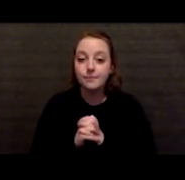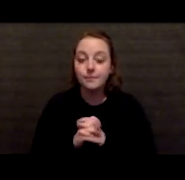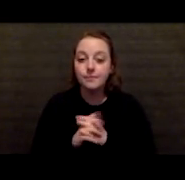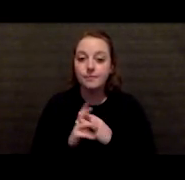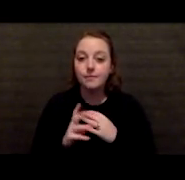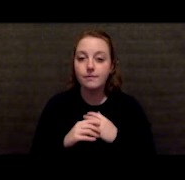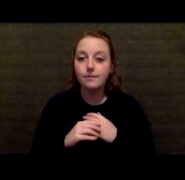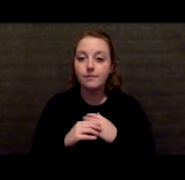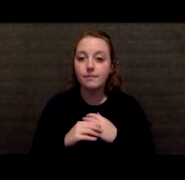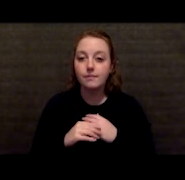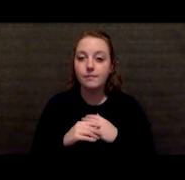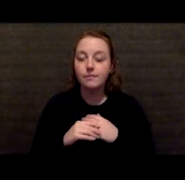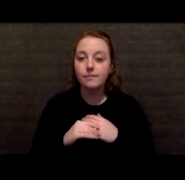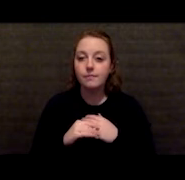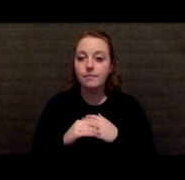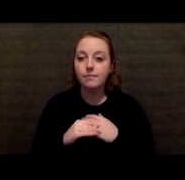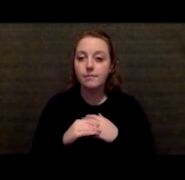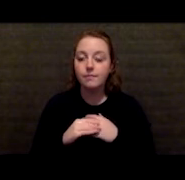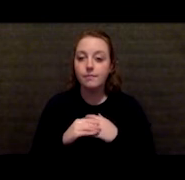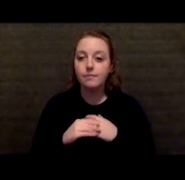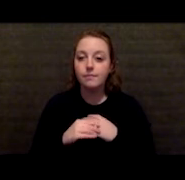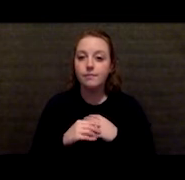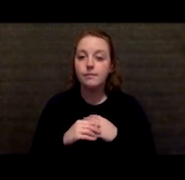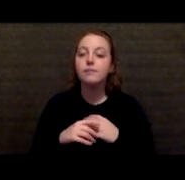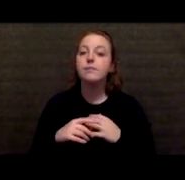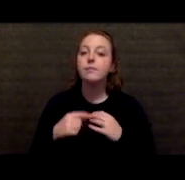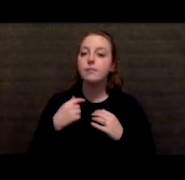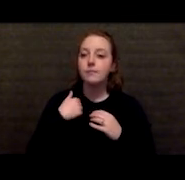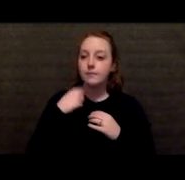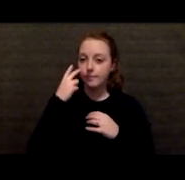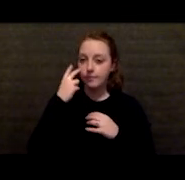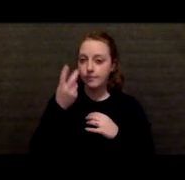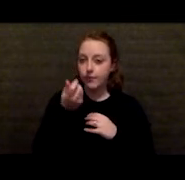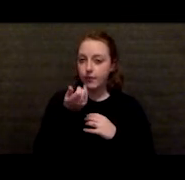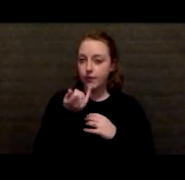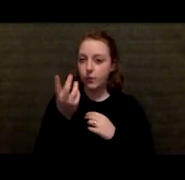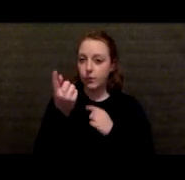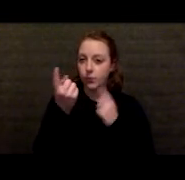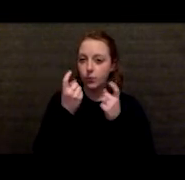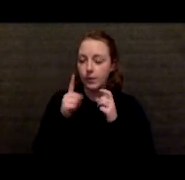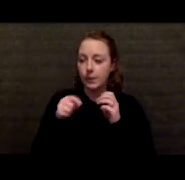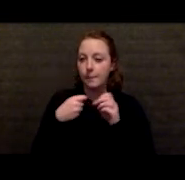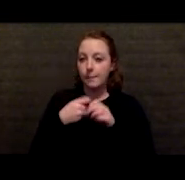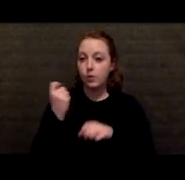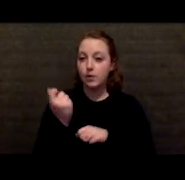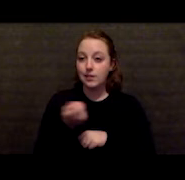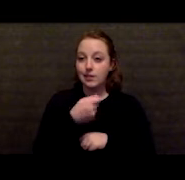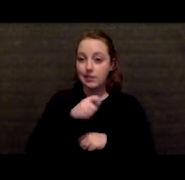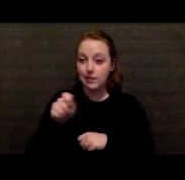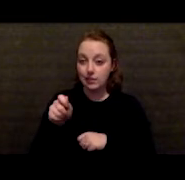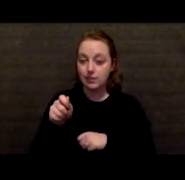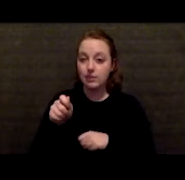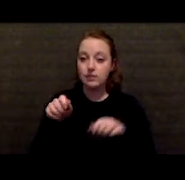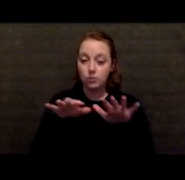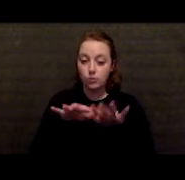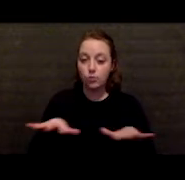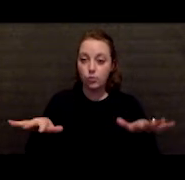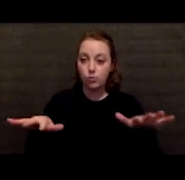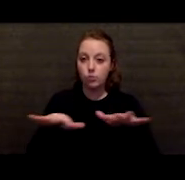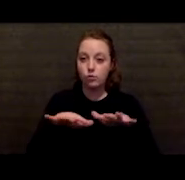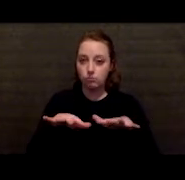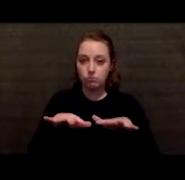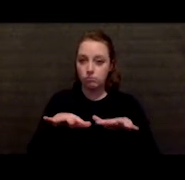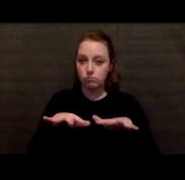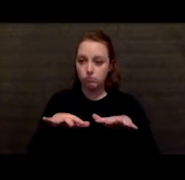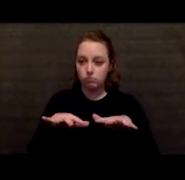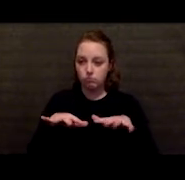So I did see some questions before we got off about tennis courts weren't anywhere on